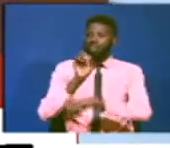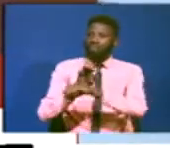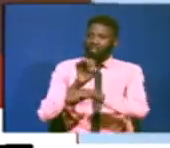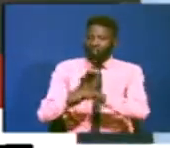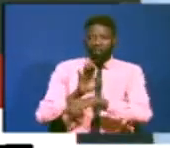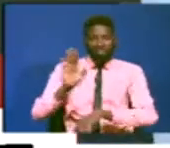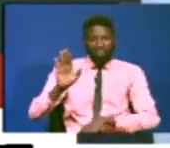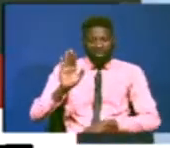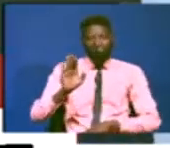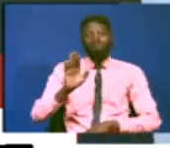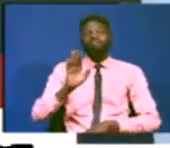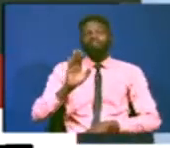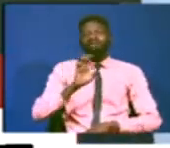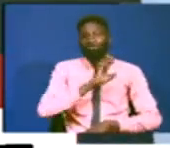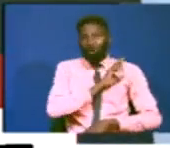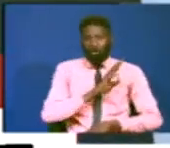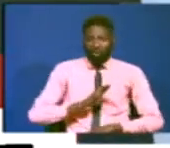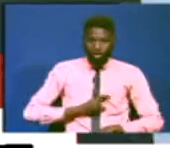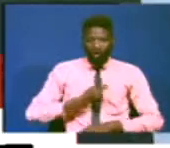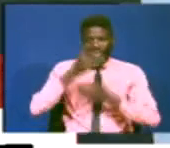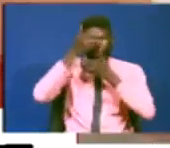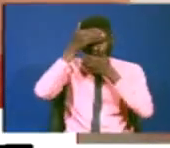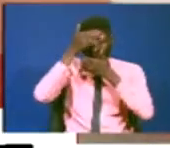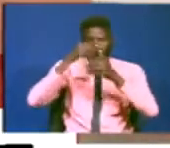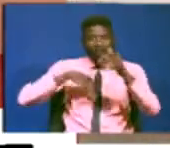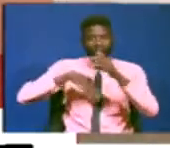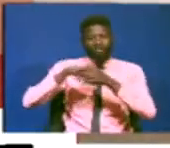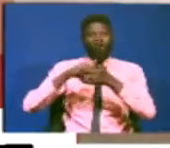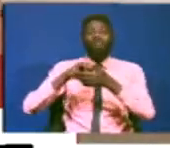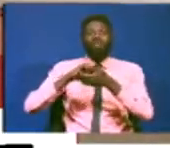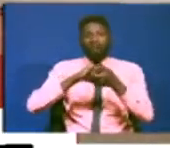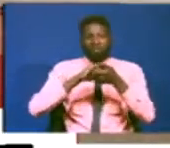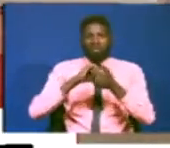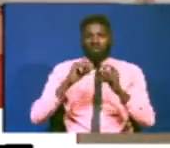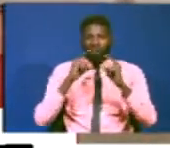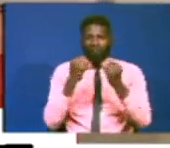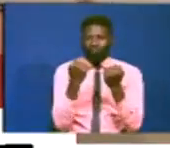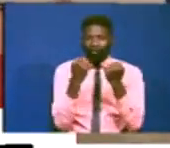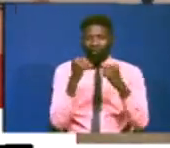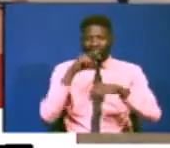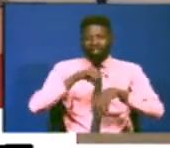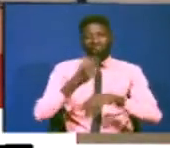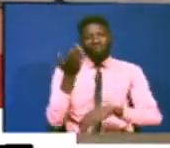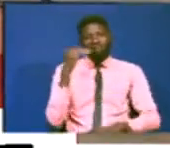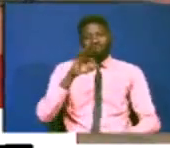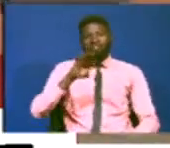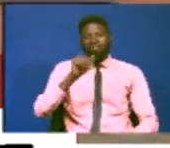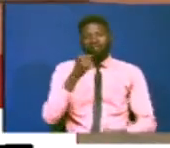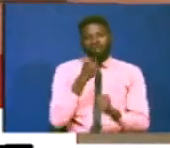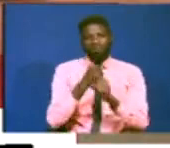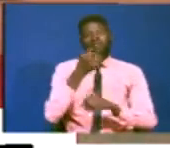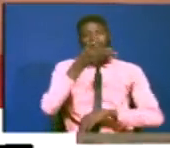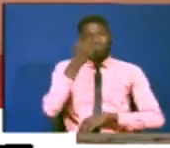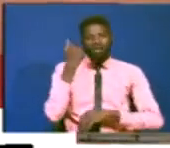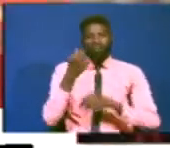Football Federation, they have a strong bid following the country's good performance in last year's FIFA World Cup in Qatar, coupled with